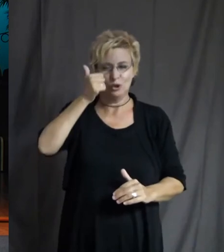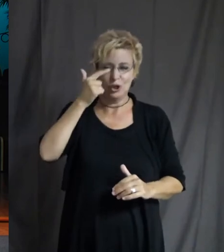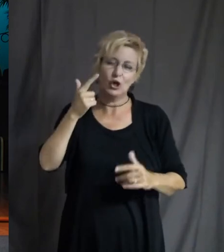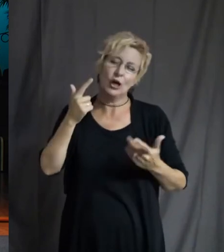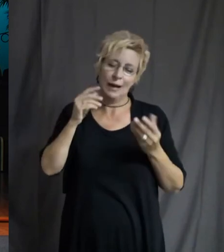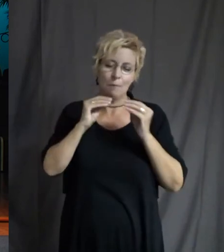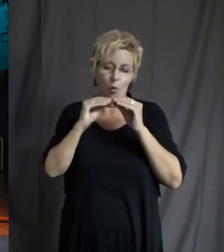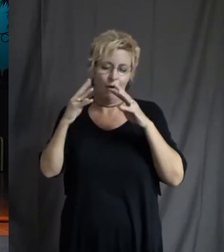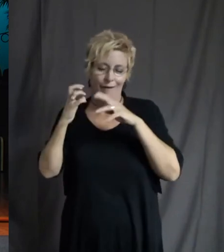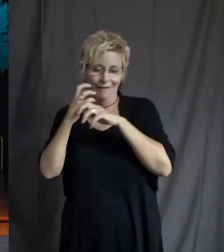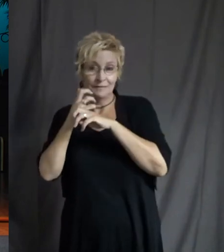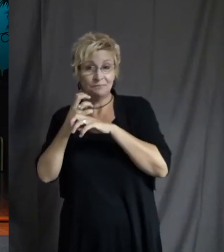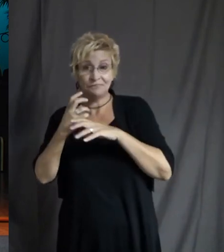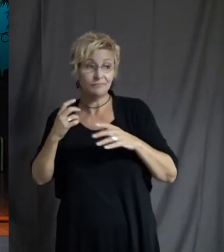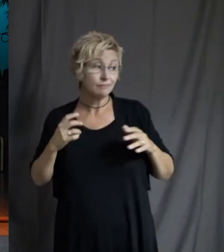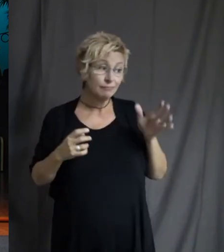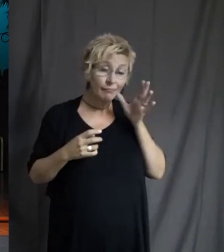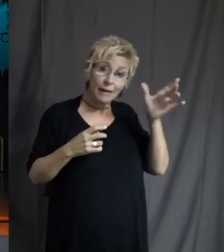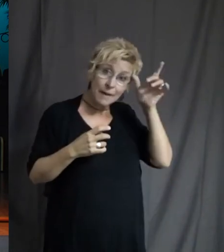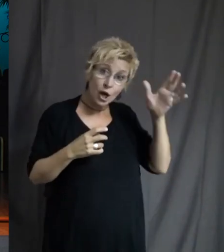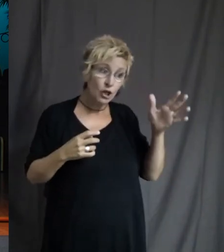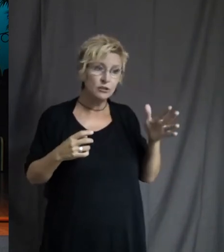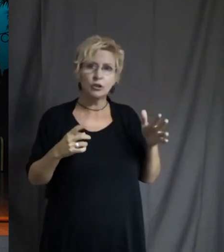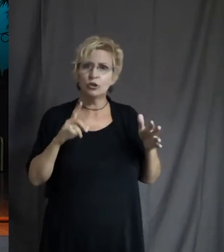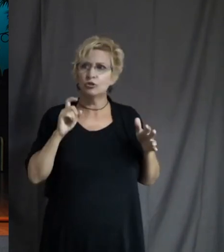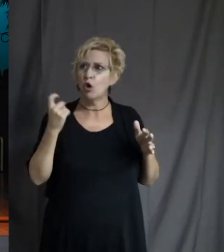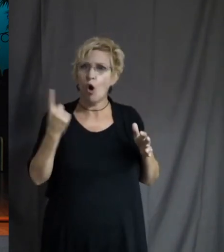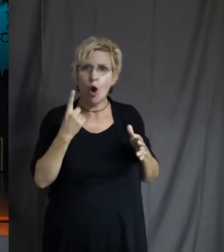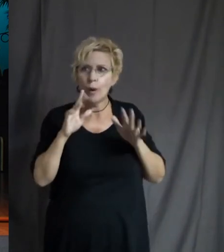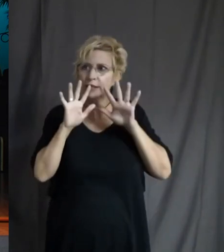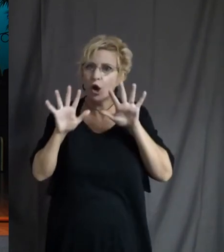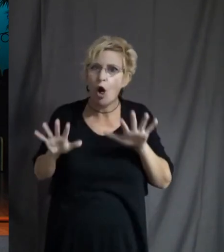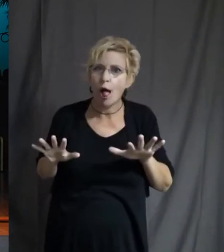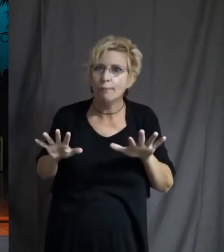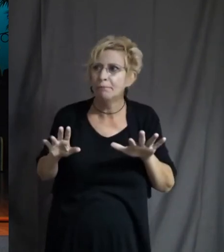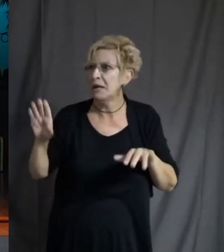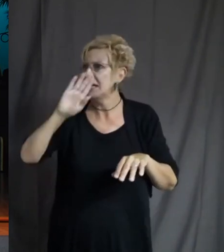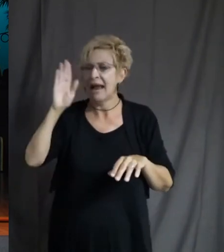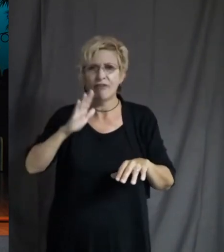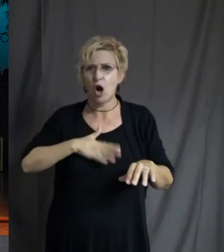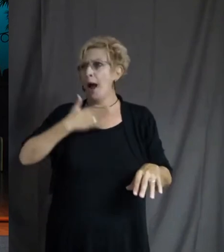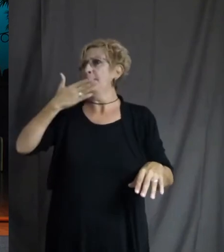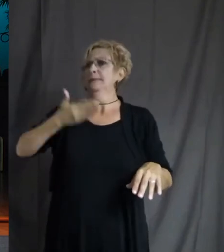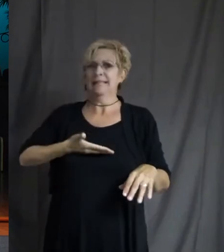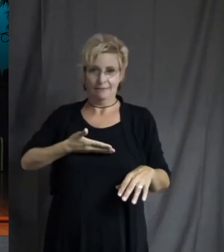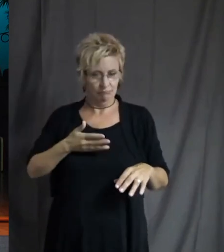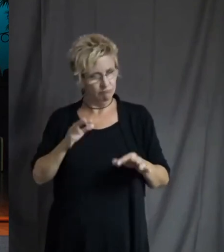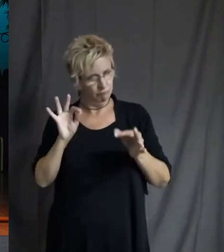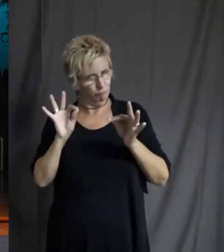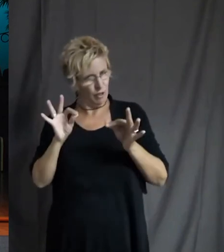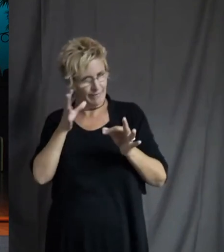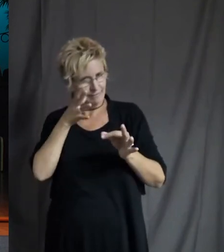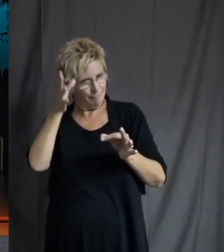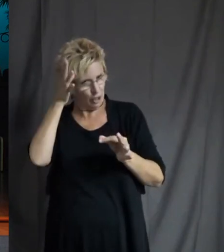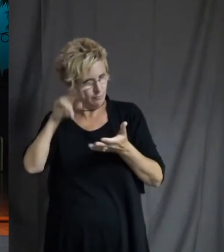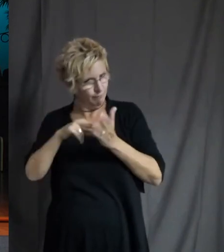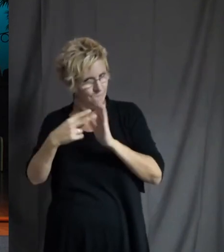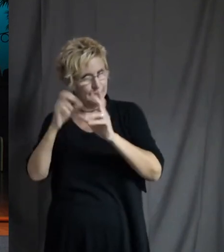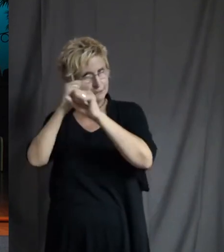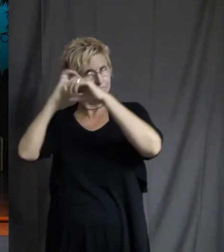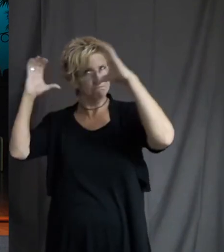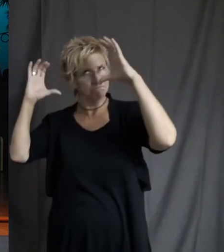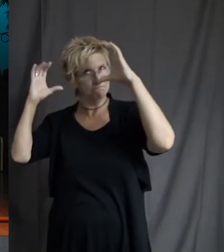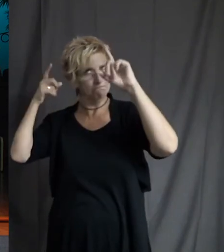My parents would always be calm and never fly off the handle. That's how an ideal parent would be. An